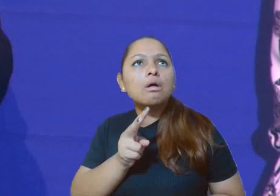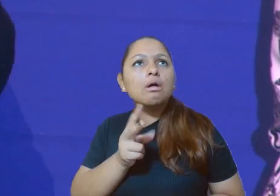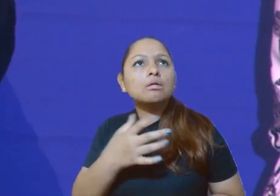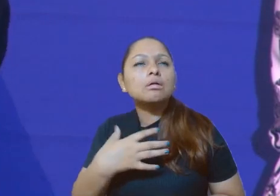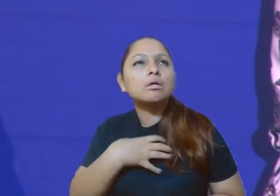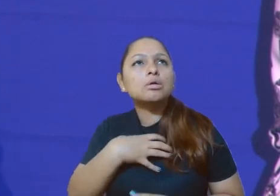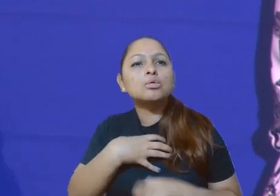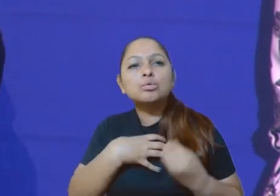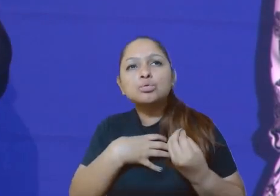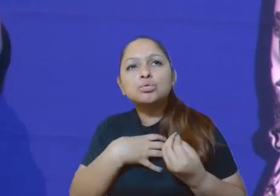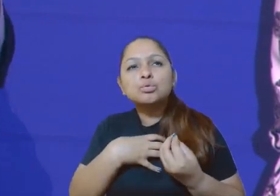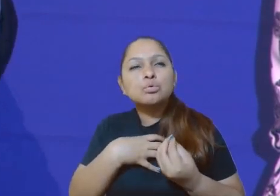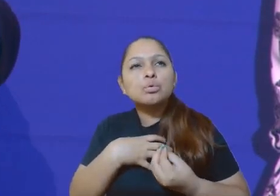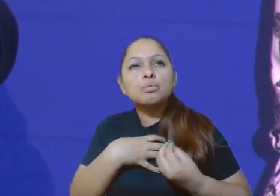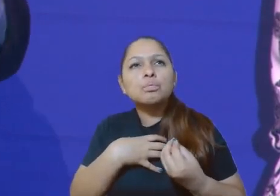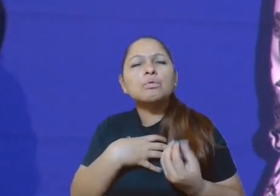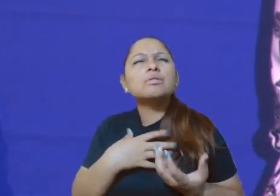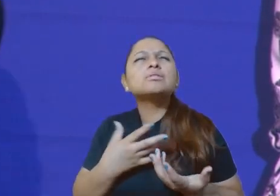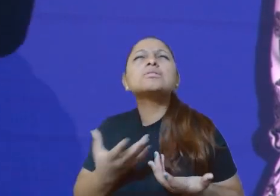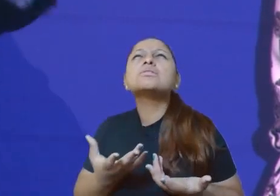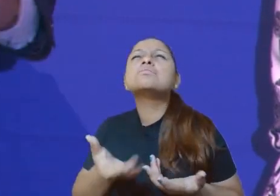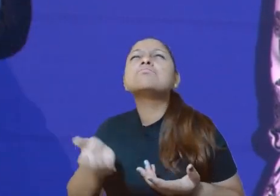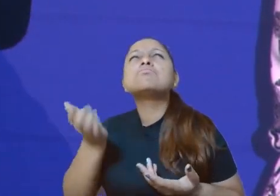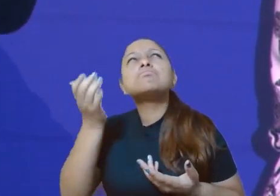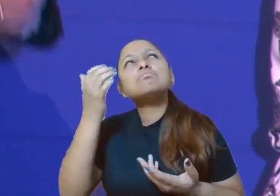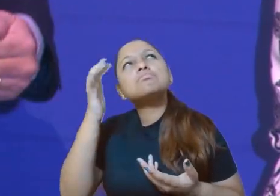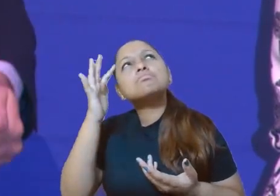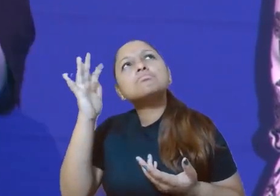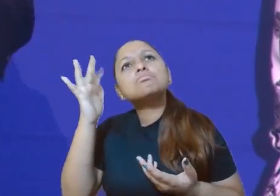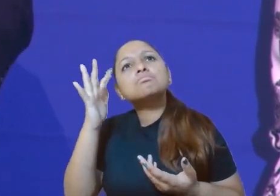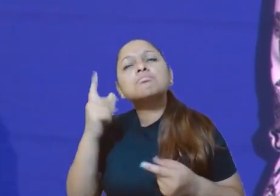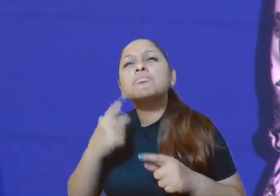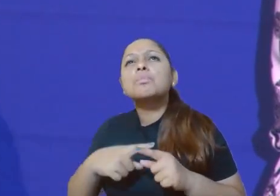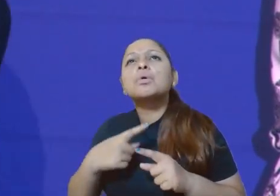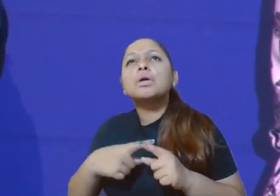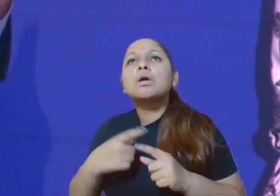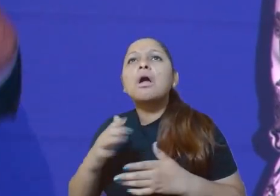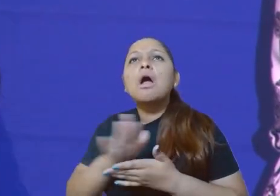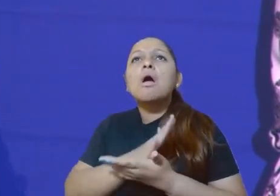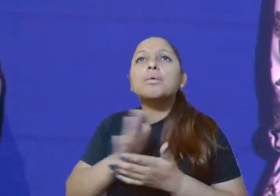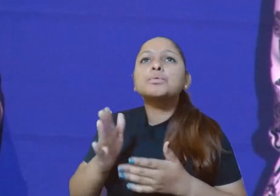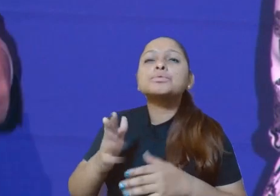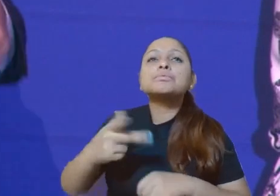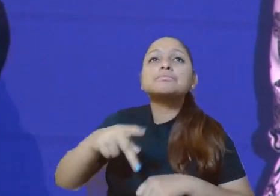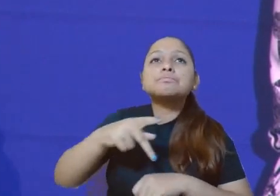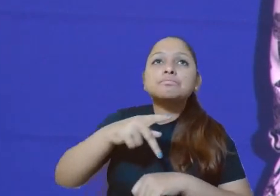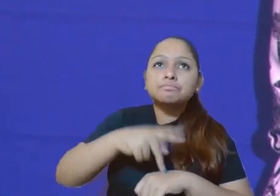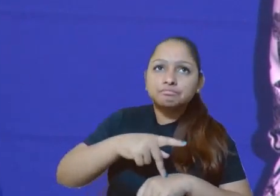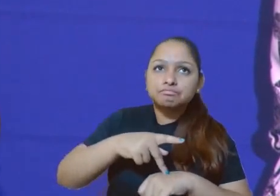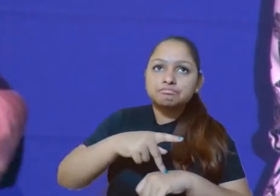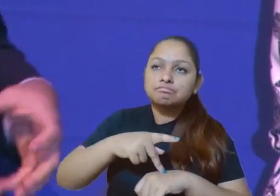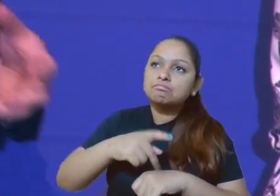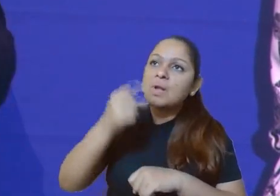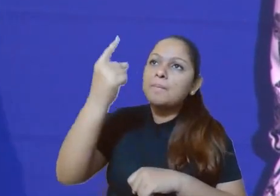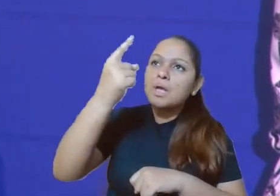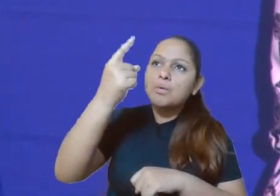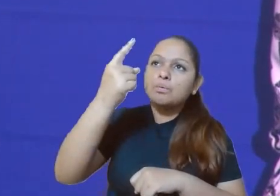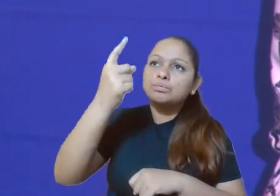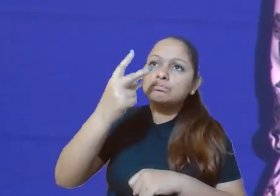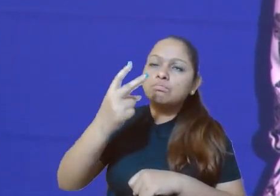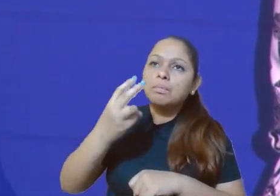we have a real sight of why some countries are in the leadership of this process and some are behind.